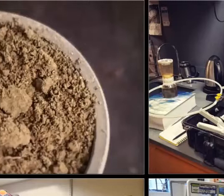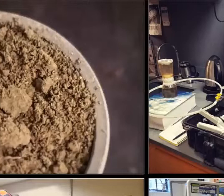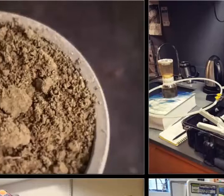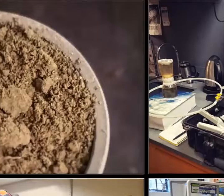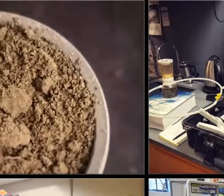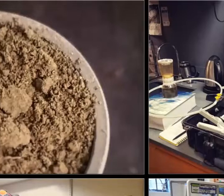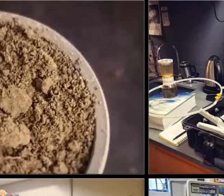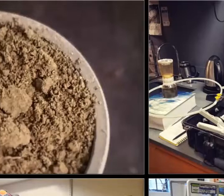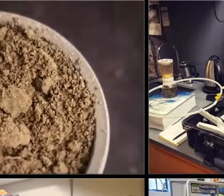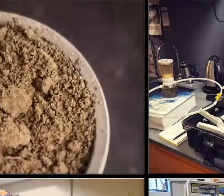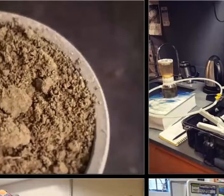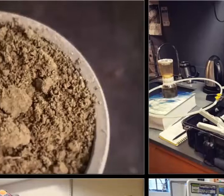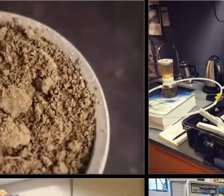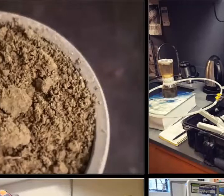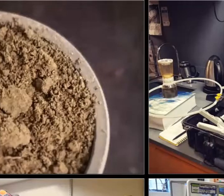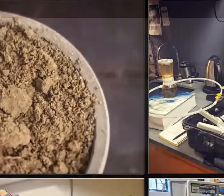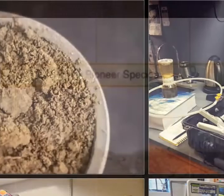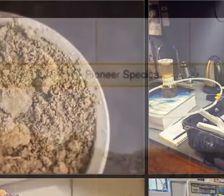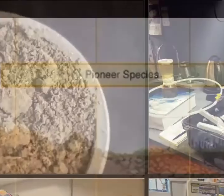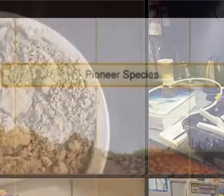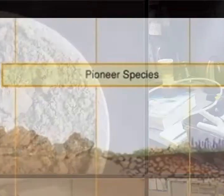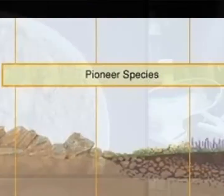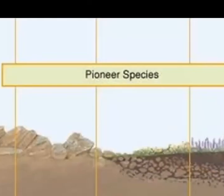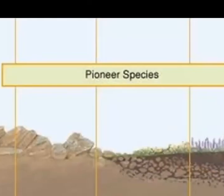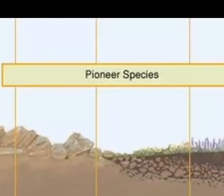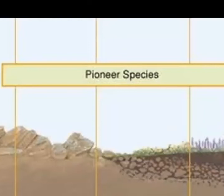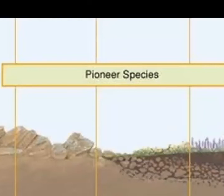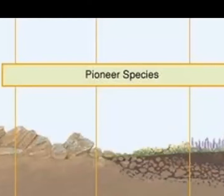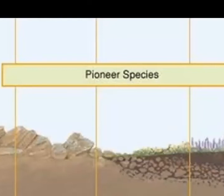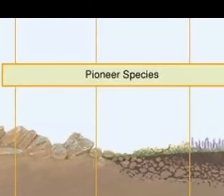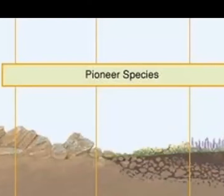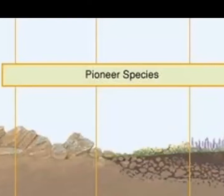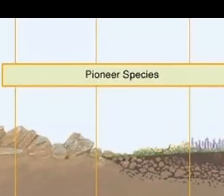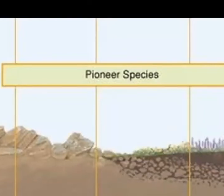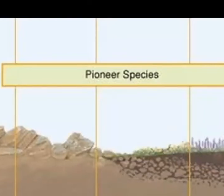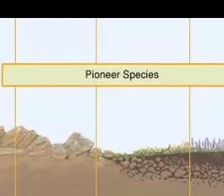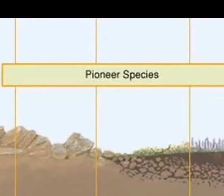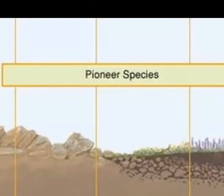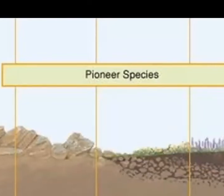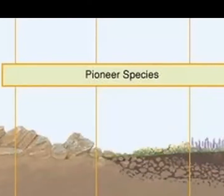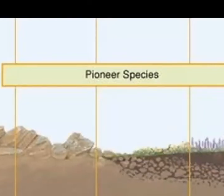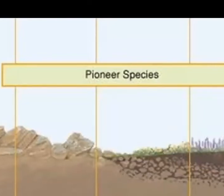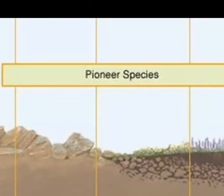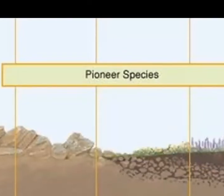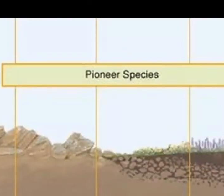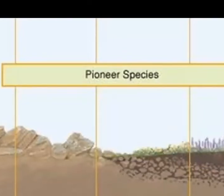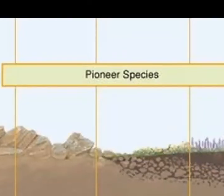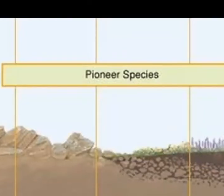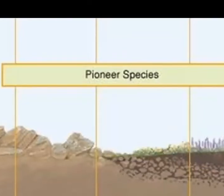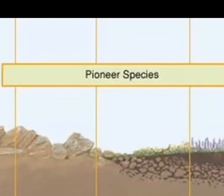plants, working with the soil. And out of this research, pretty much what I was very much